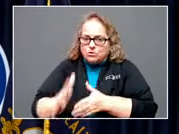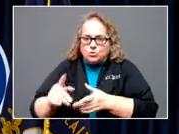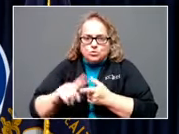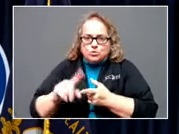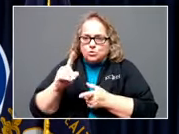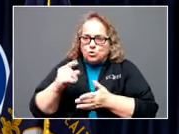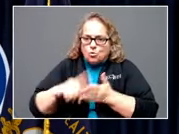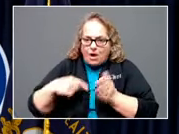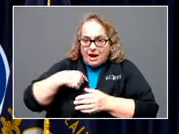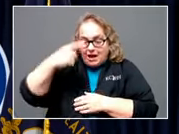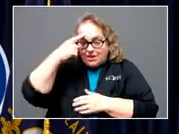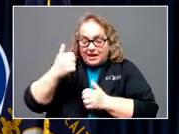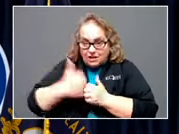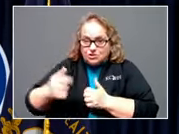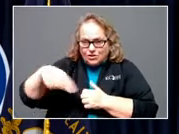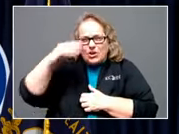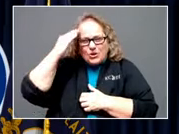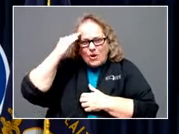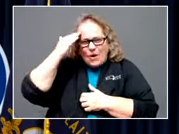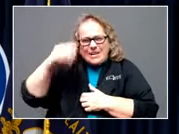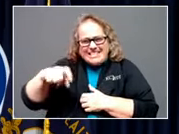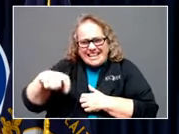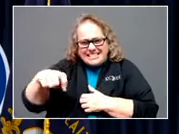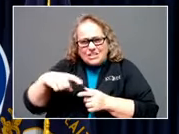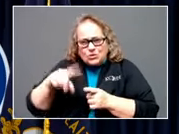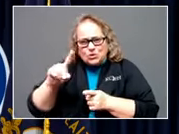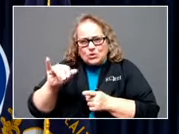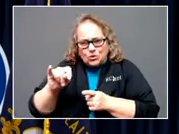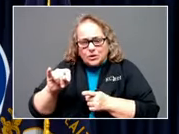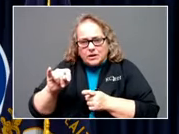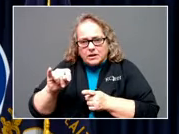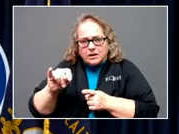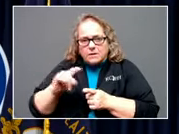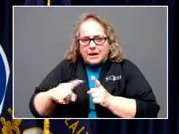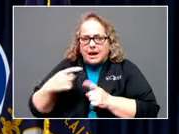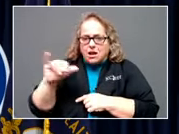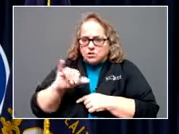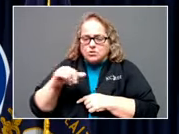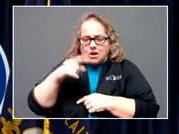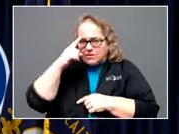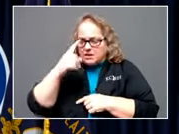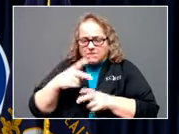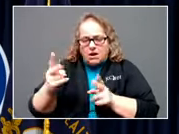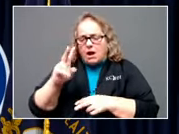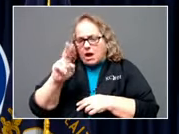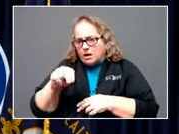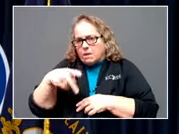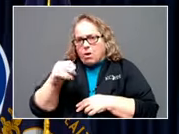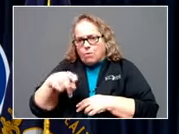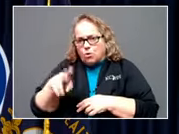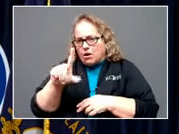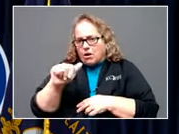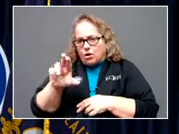each one knows is necessary and right. But it's also really unpopular, or could be unpopular. I